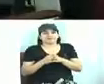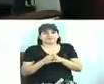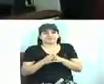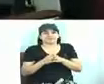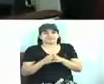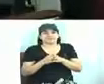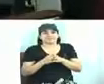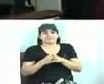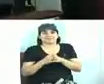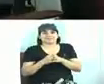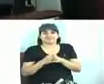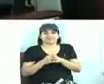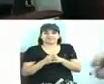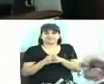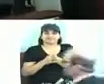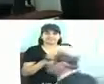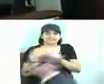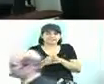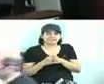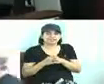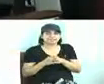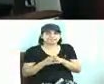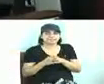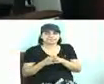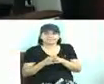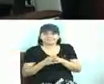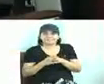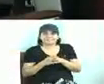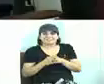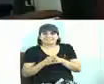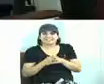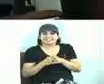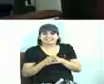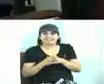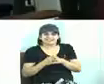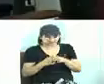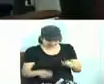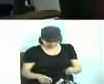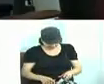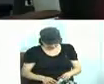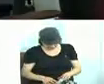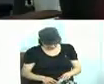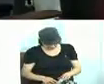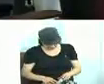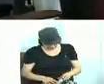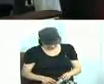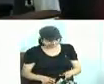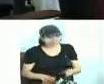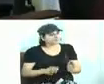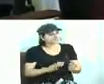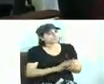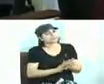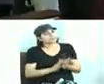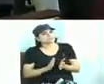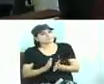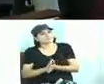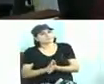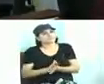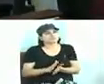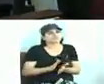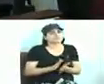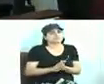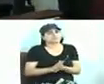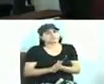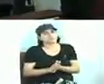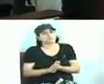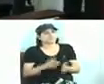Raise your hands in victory, 'cause now we're going through. It really